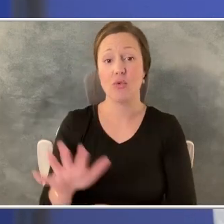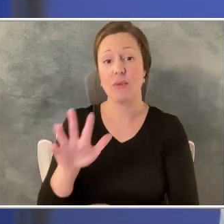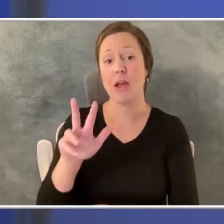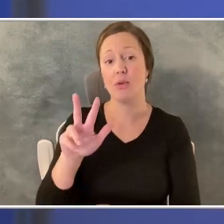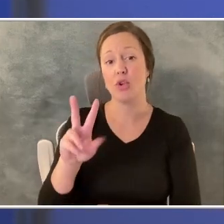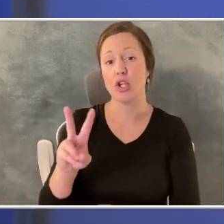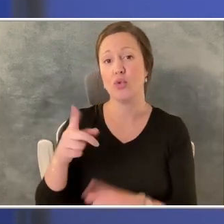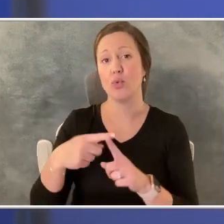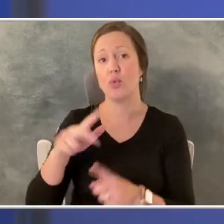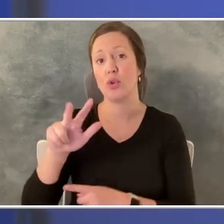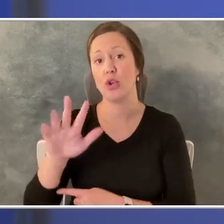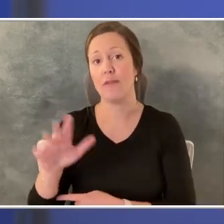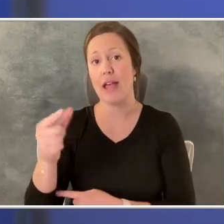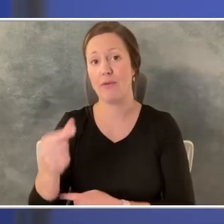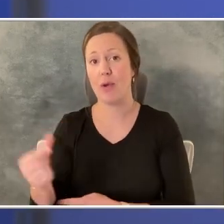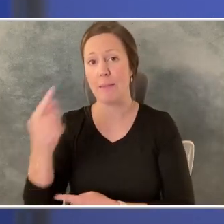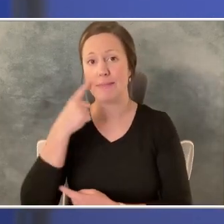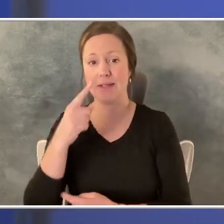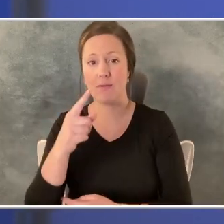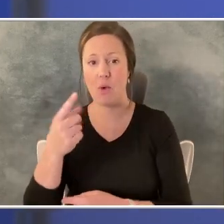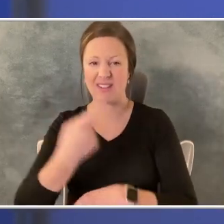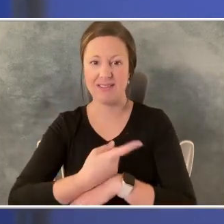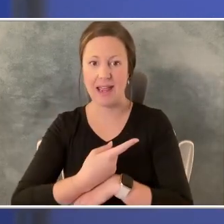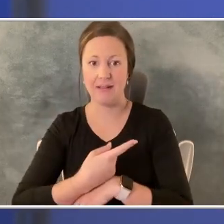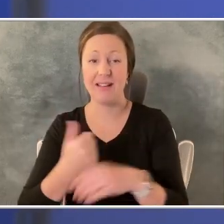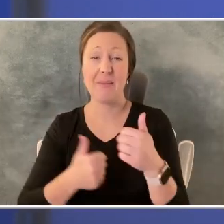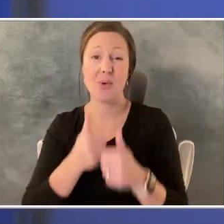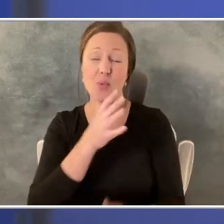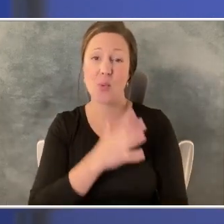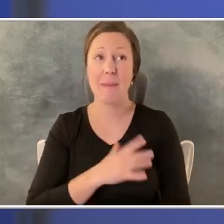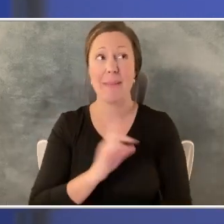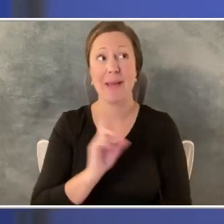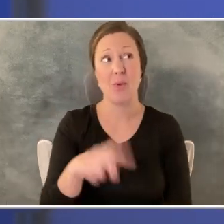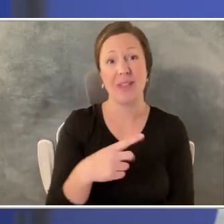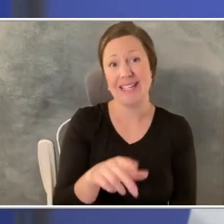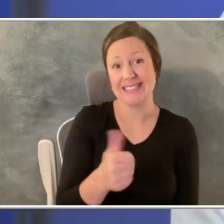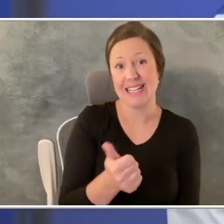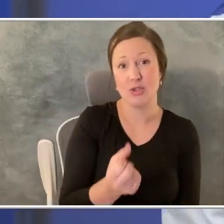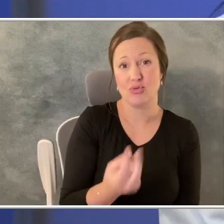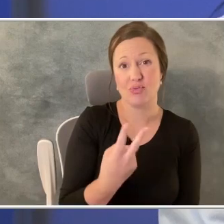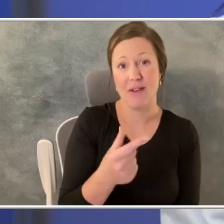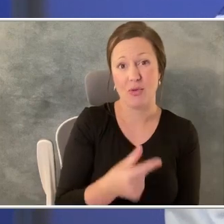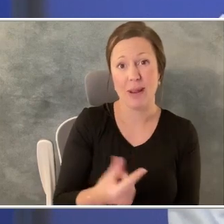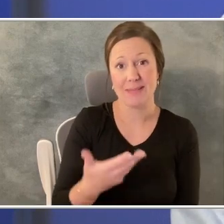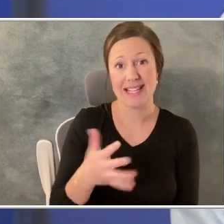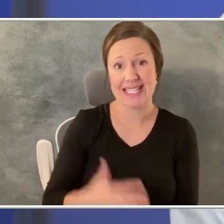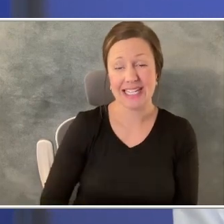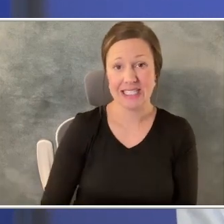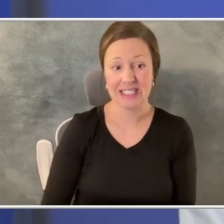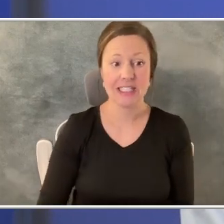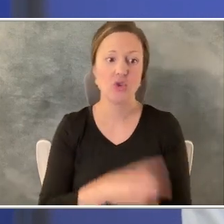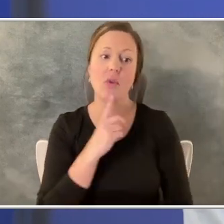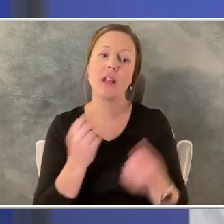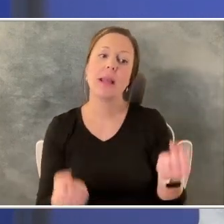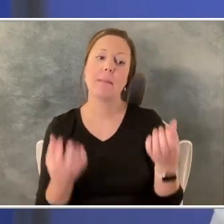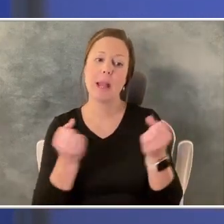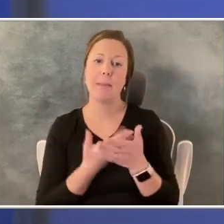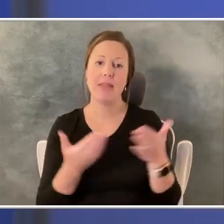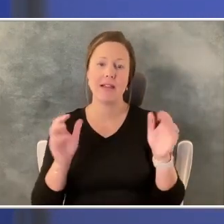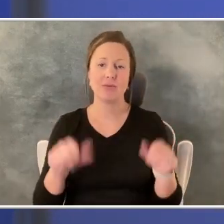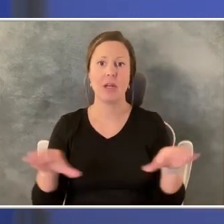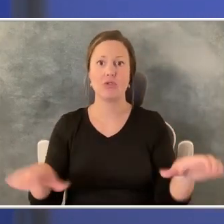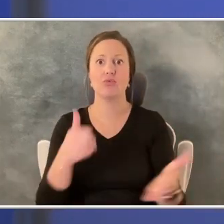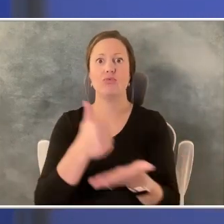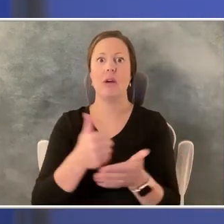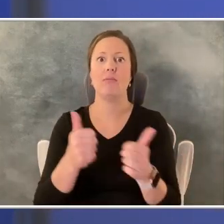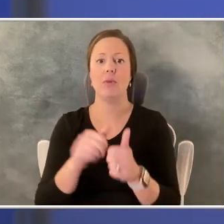So and most women are getting 10 to 12 grams in the Western diet. So we have, a lot of things we can do there with just increasing fiber intake. Watching